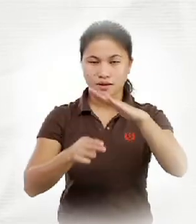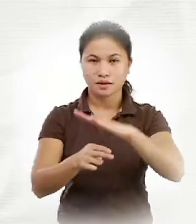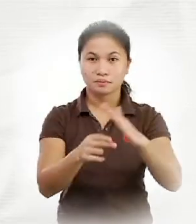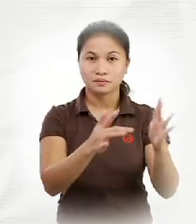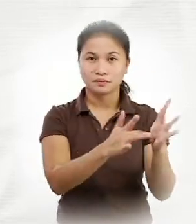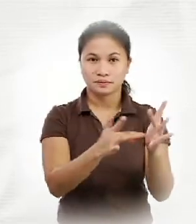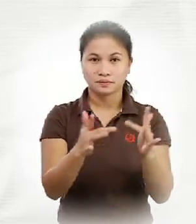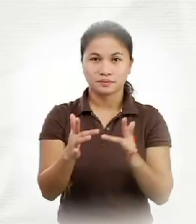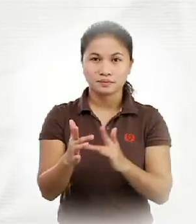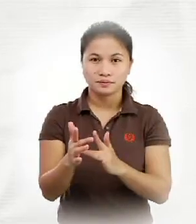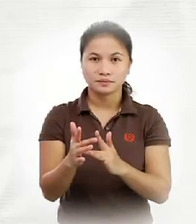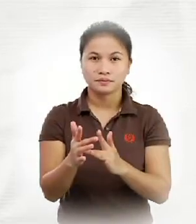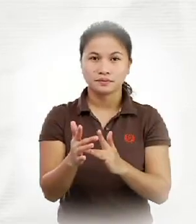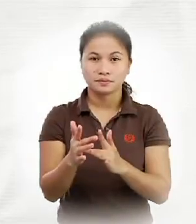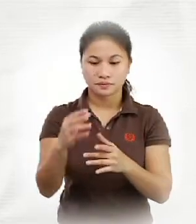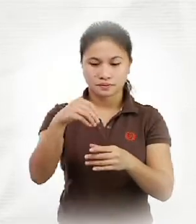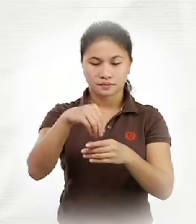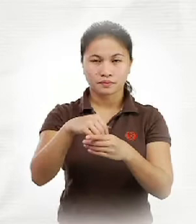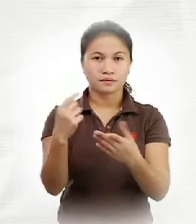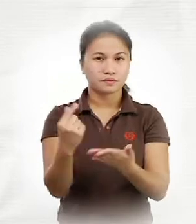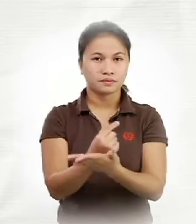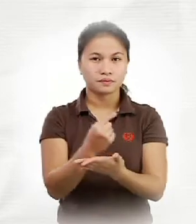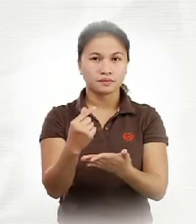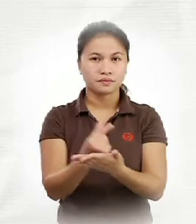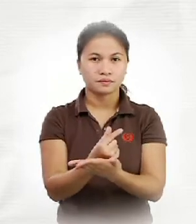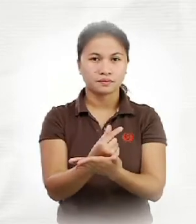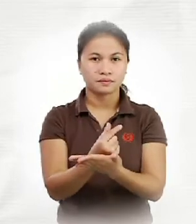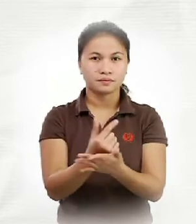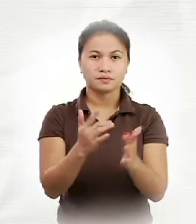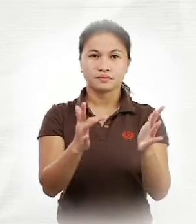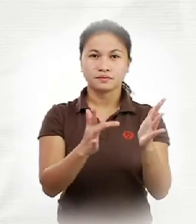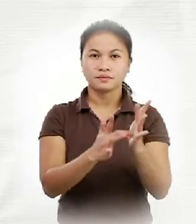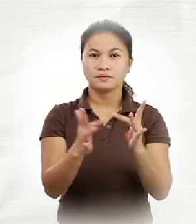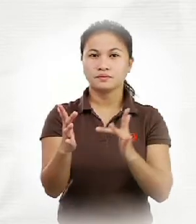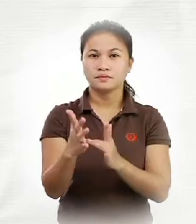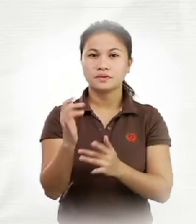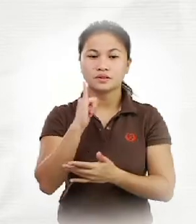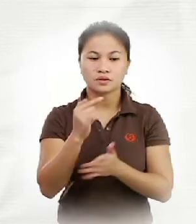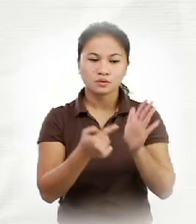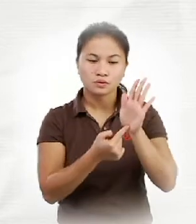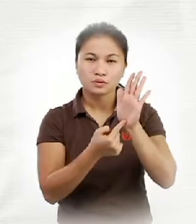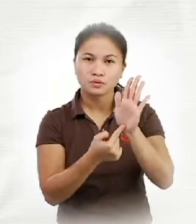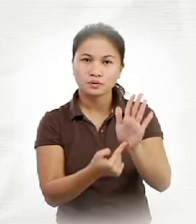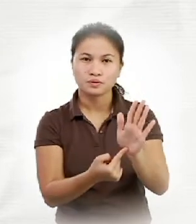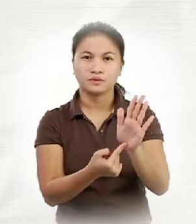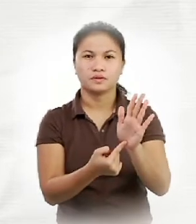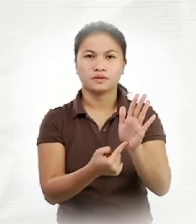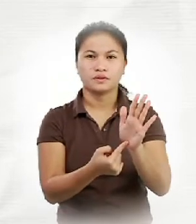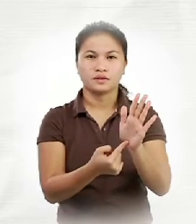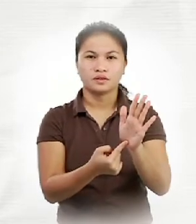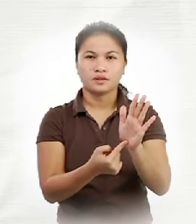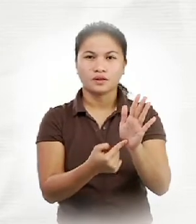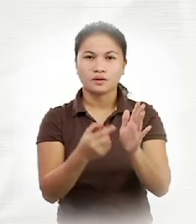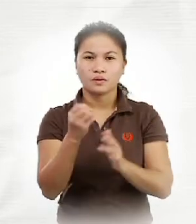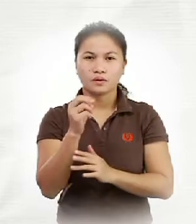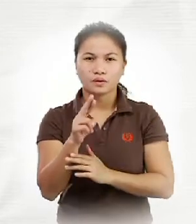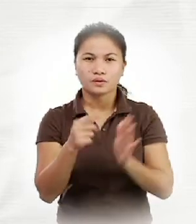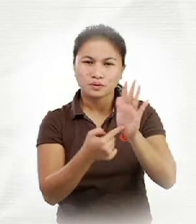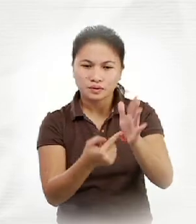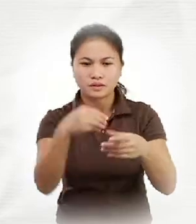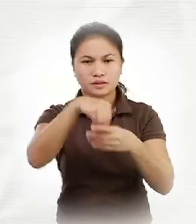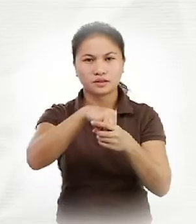Jesus. In the Gospel, Jesus is presented as a guest